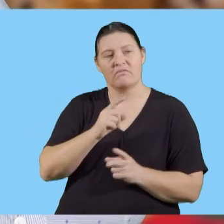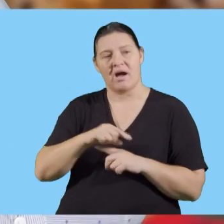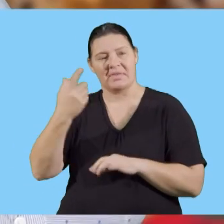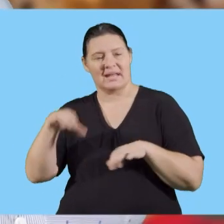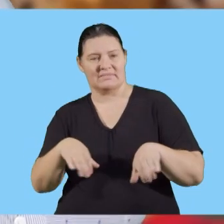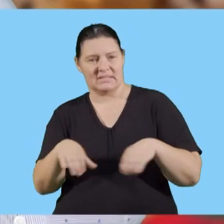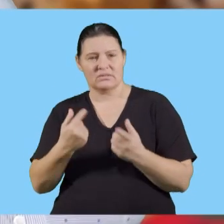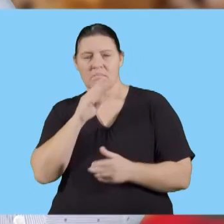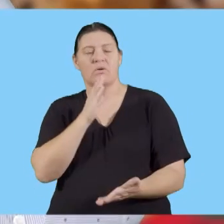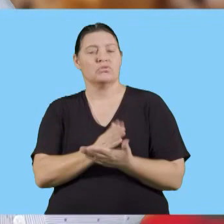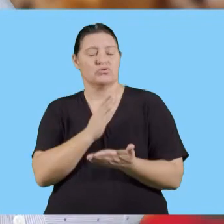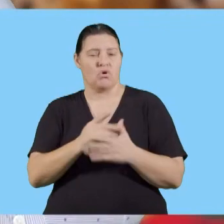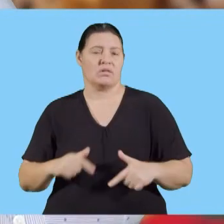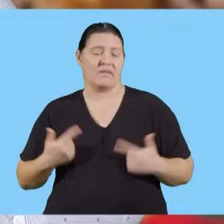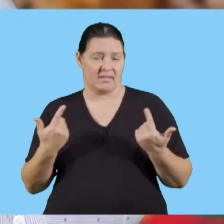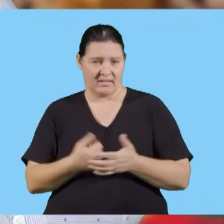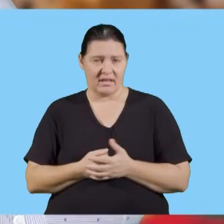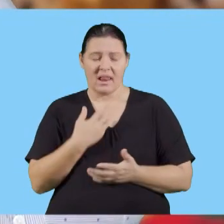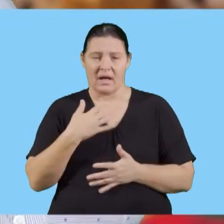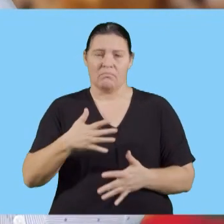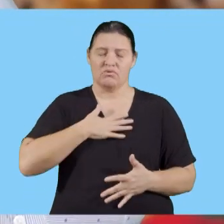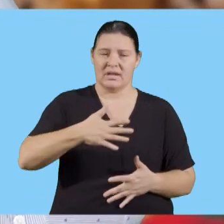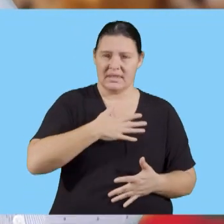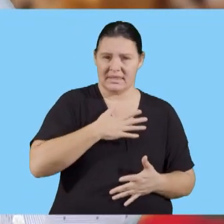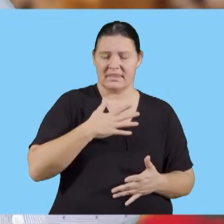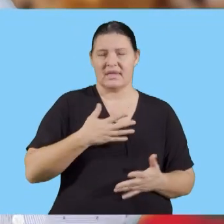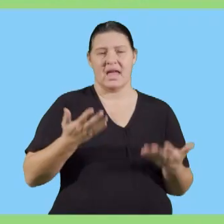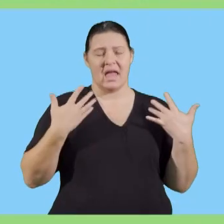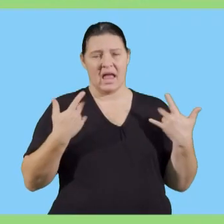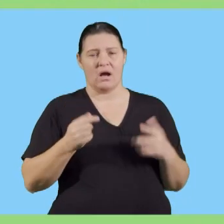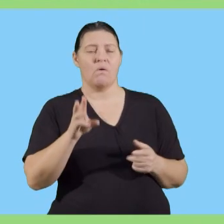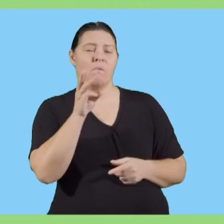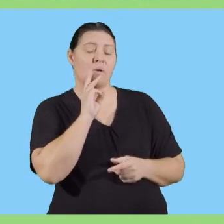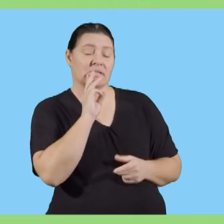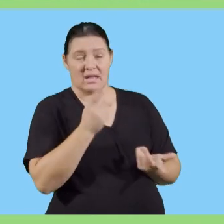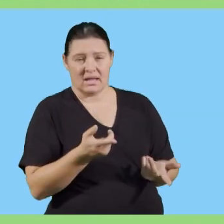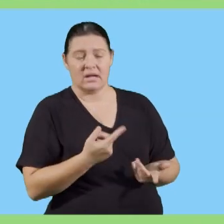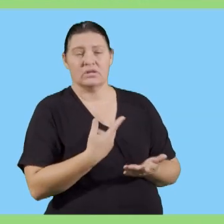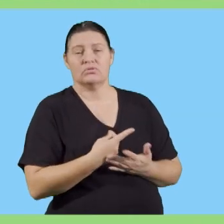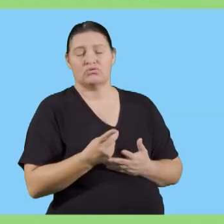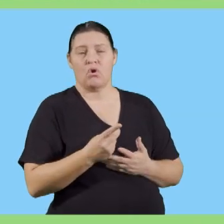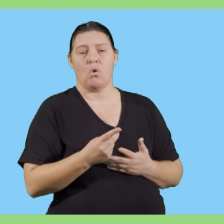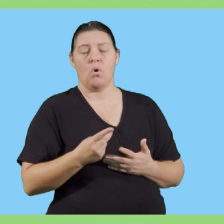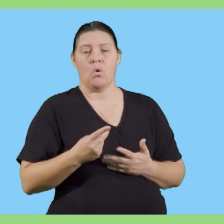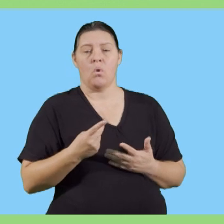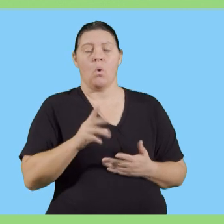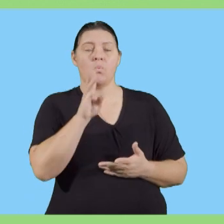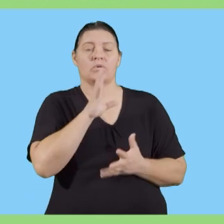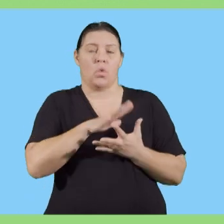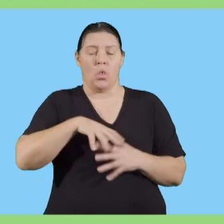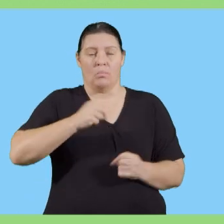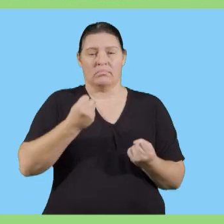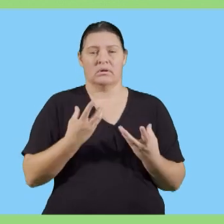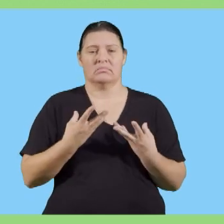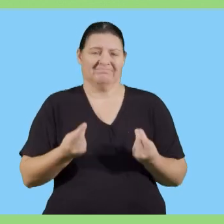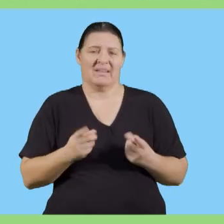like water, so that we don't get dehydrated. So here's a nice picture that shows an animal that has just fed